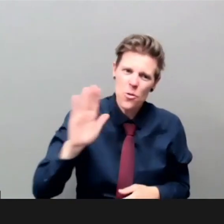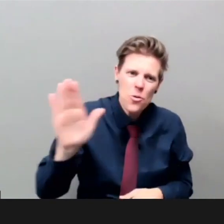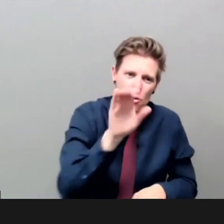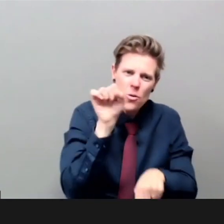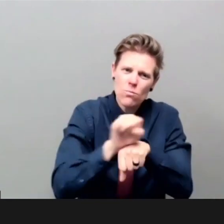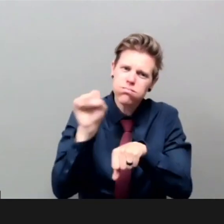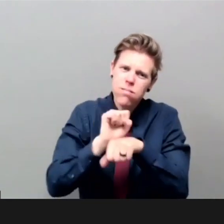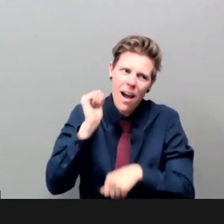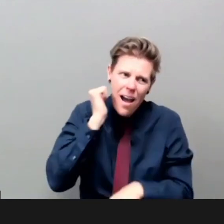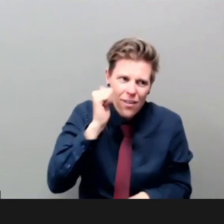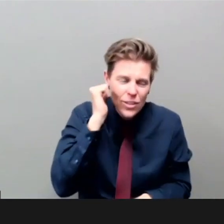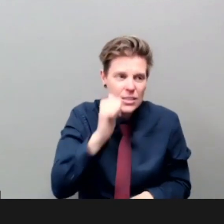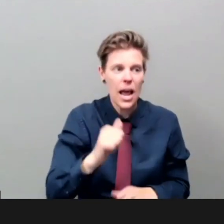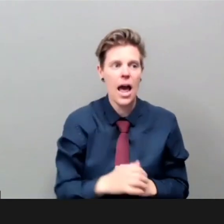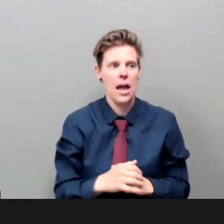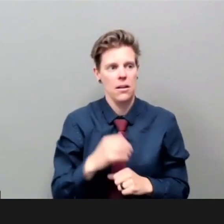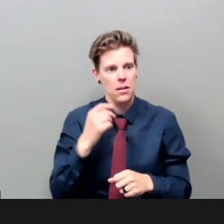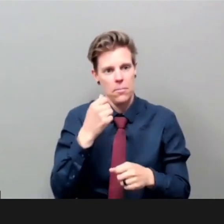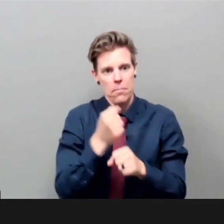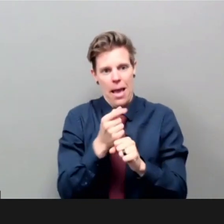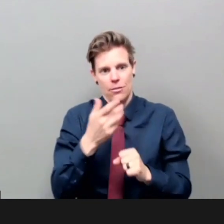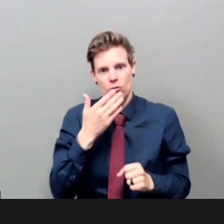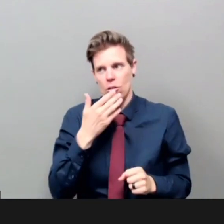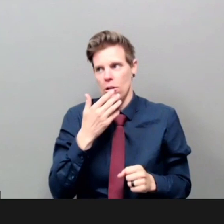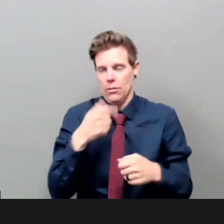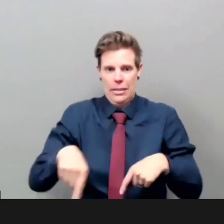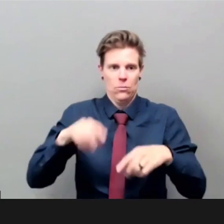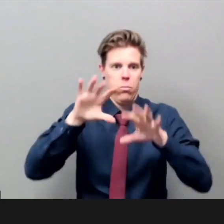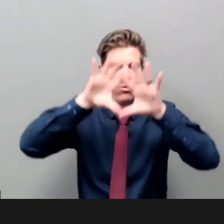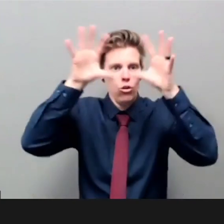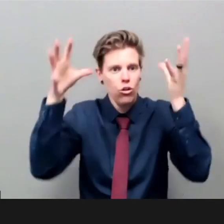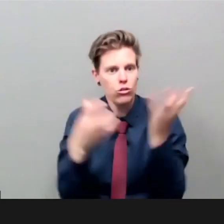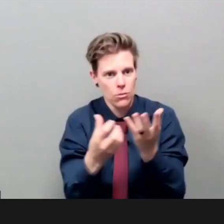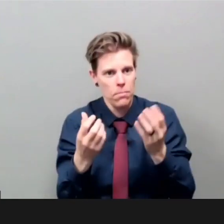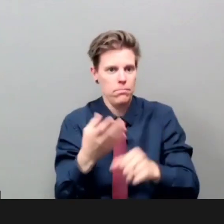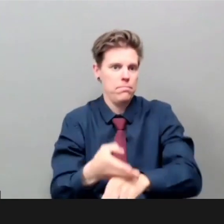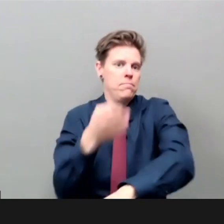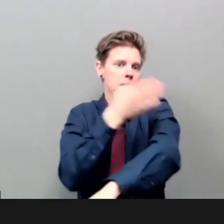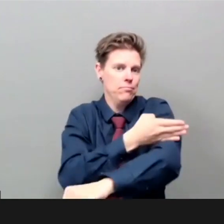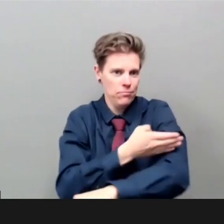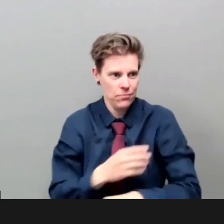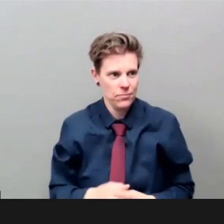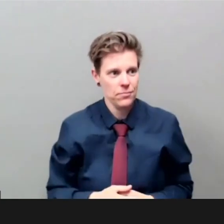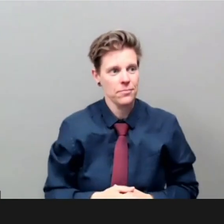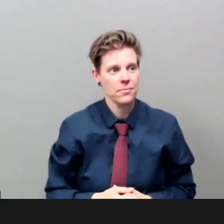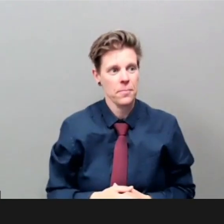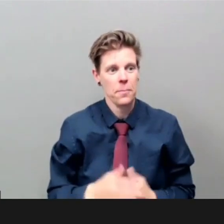make this a reality. Thanks, everyone. Thank you.